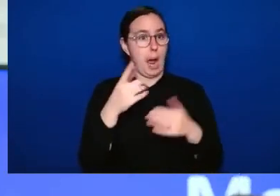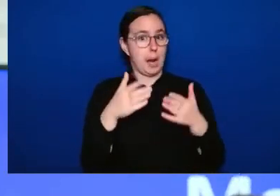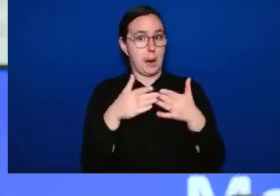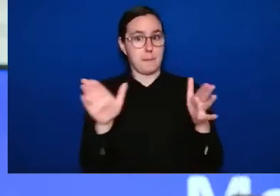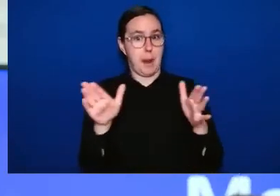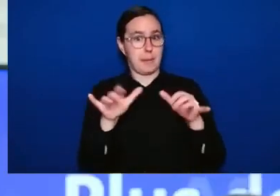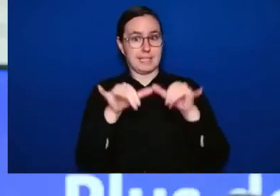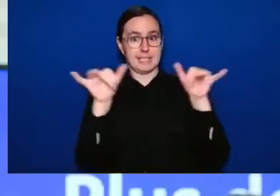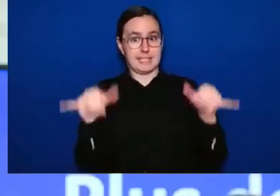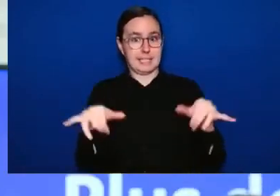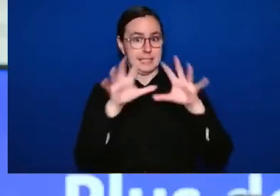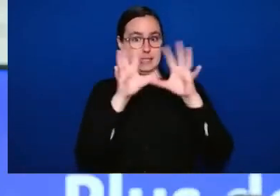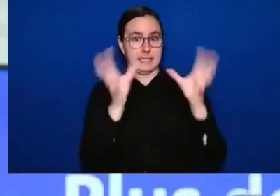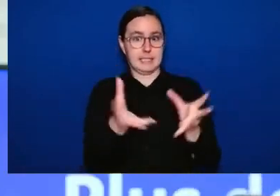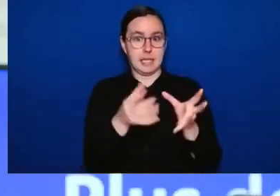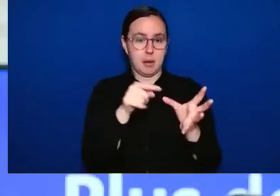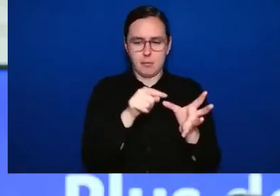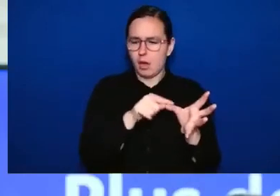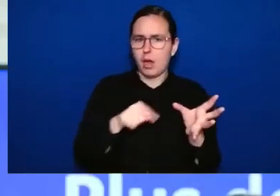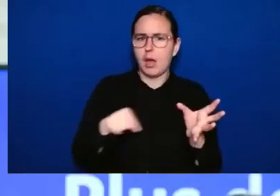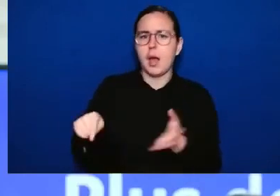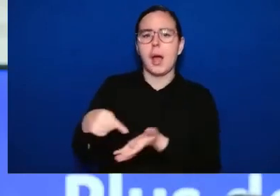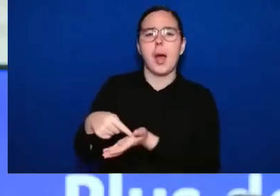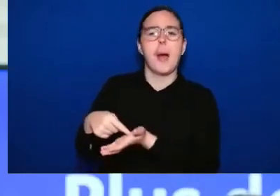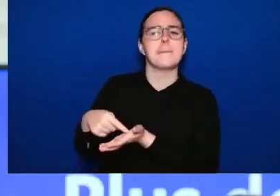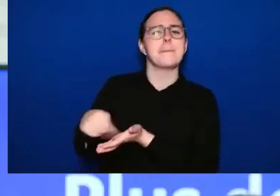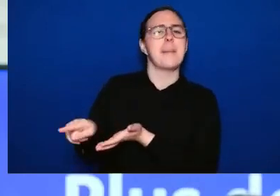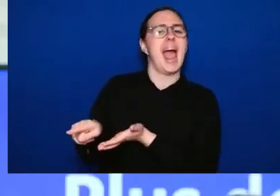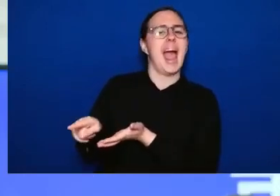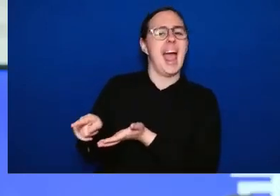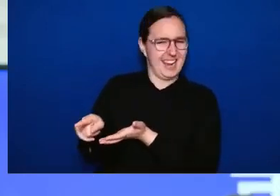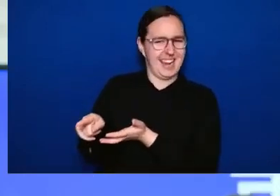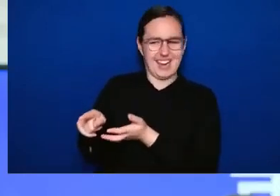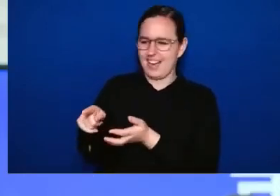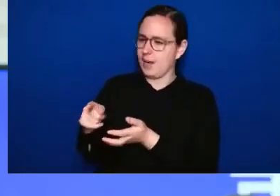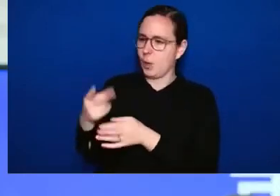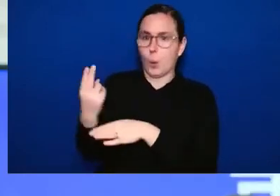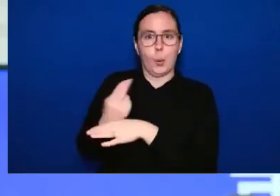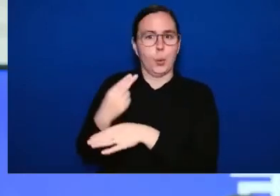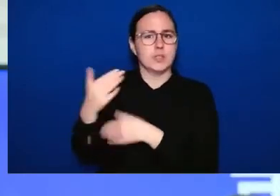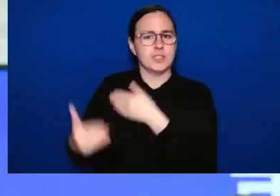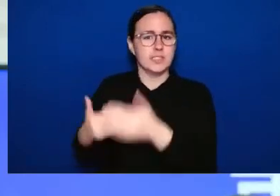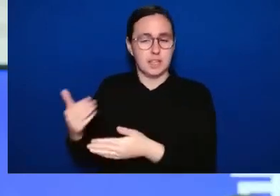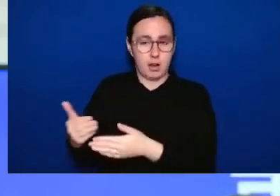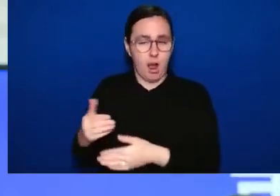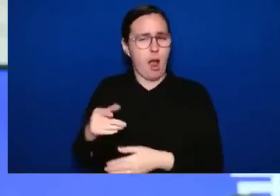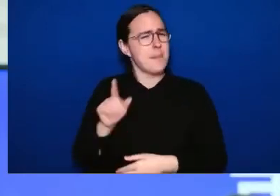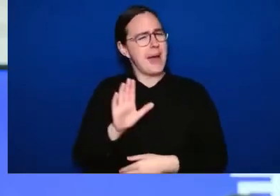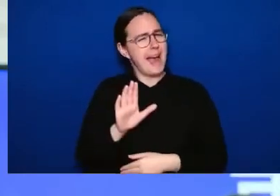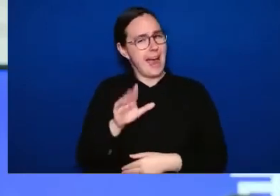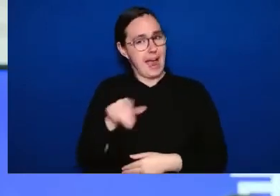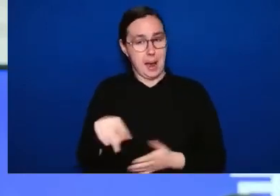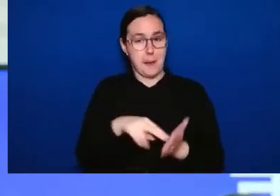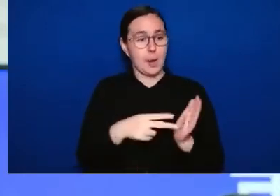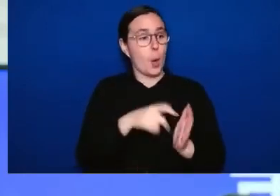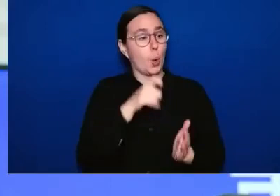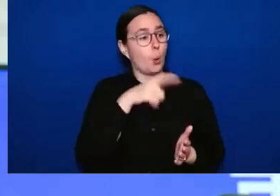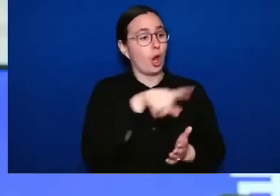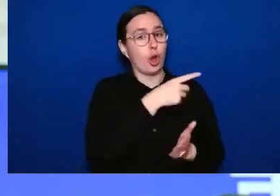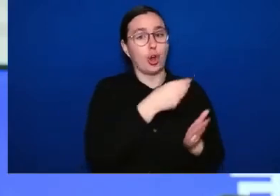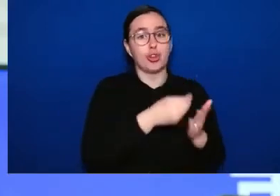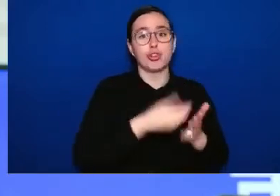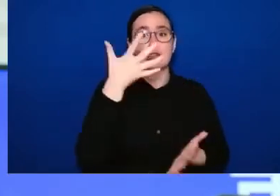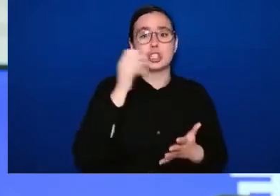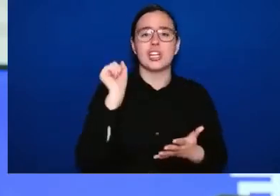pay-as-you-go approach, allowing the wealthiest to jump the line to the front by buying their way to the front of the line. It's not